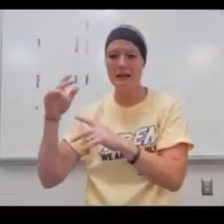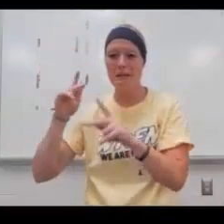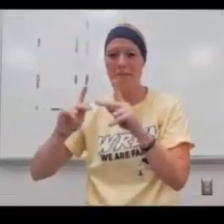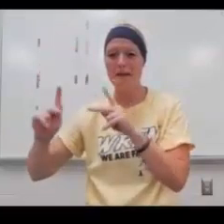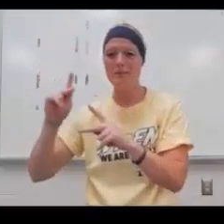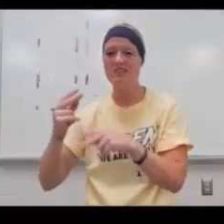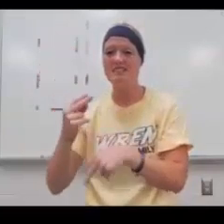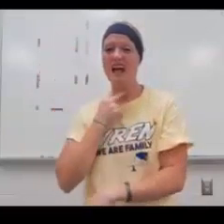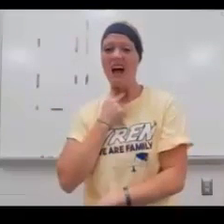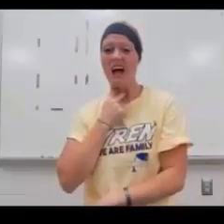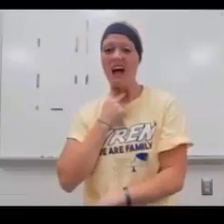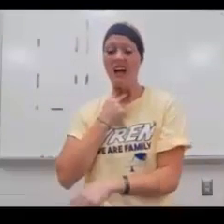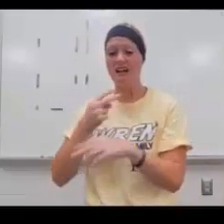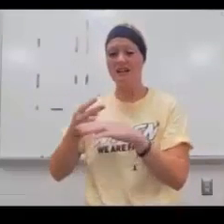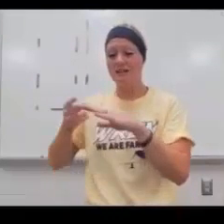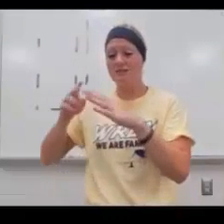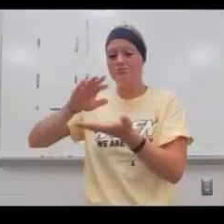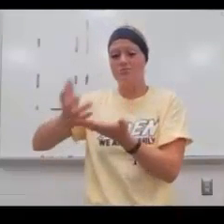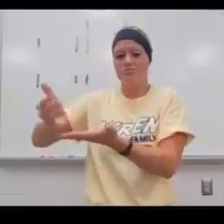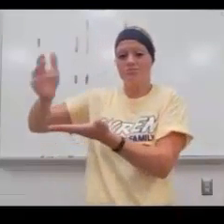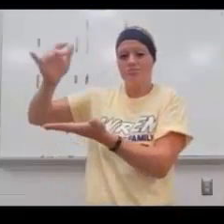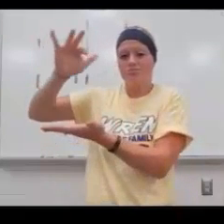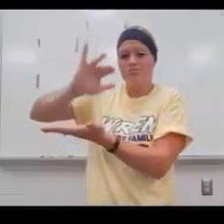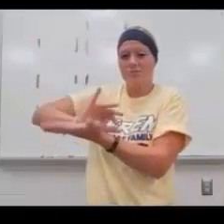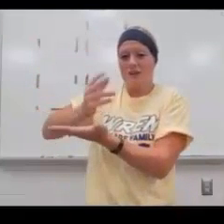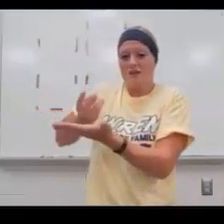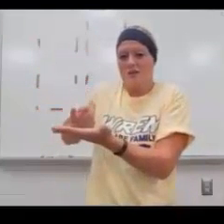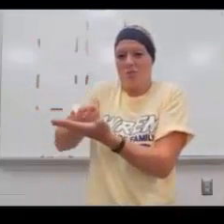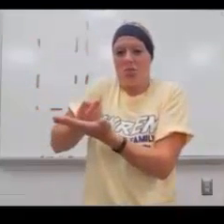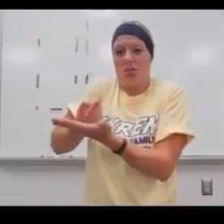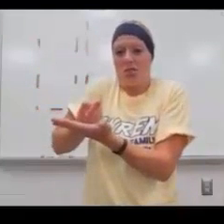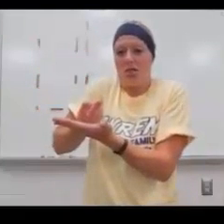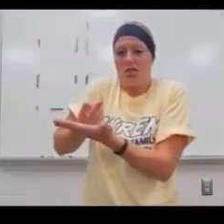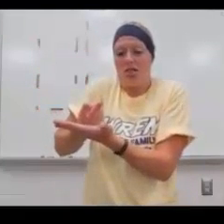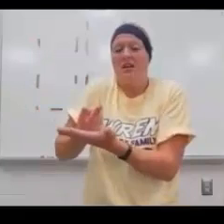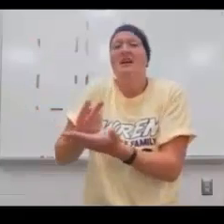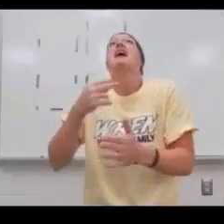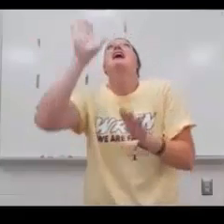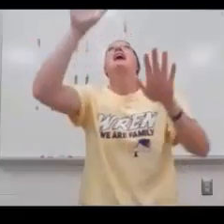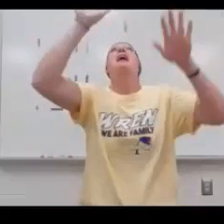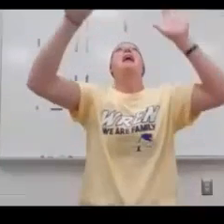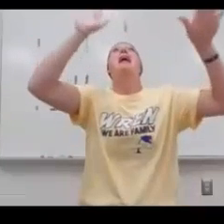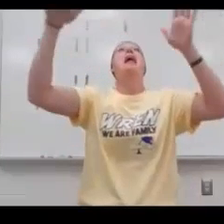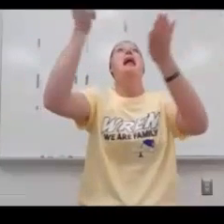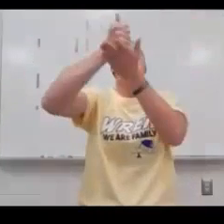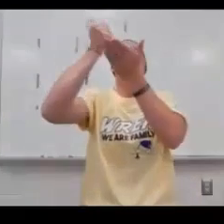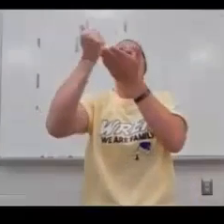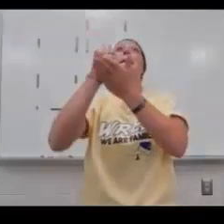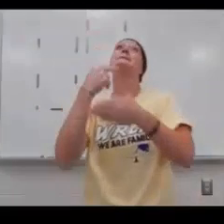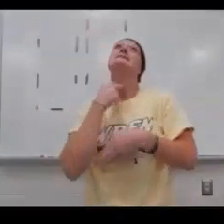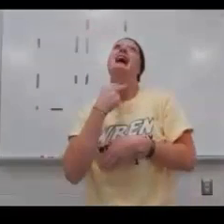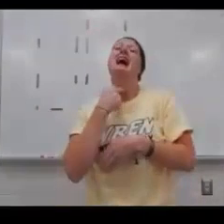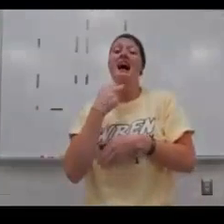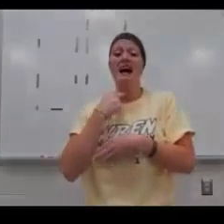When the tower fell, there were people stuck. There was a big pile, and there